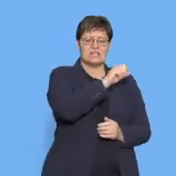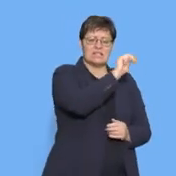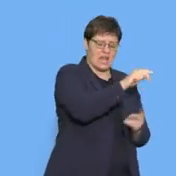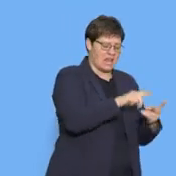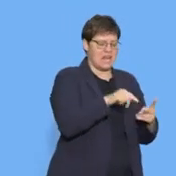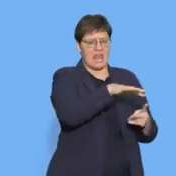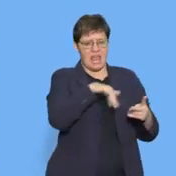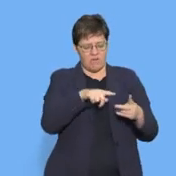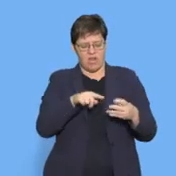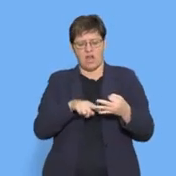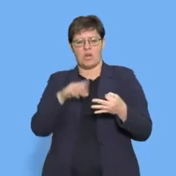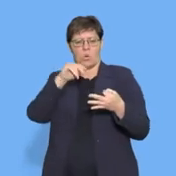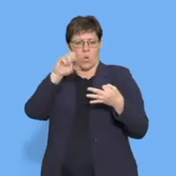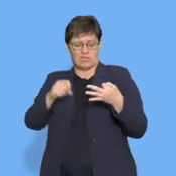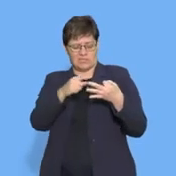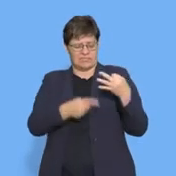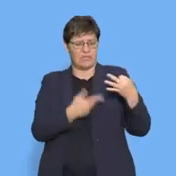sine rule, area rule, and cos rule.